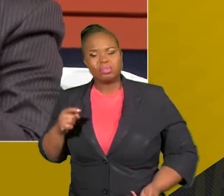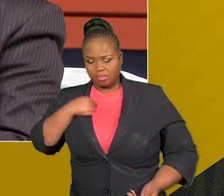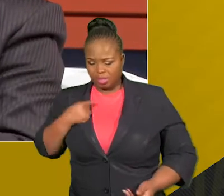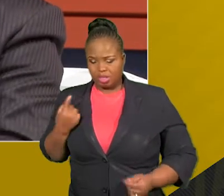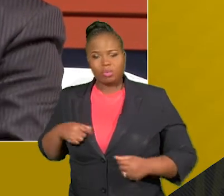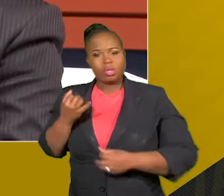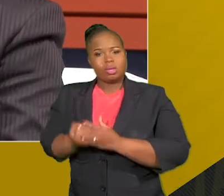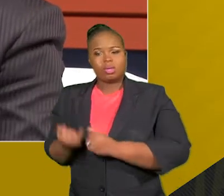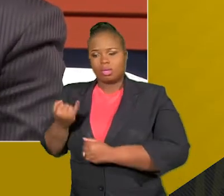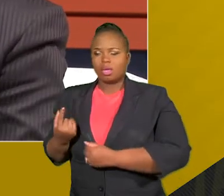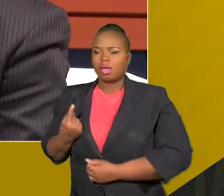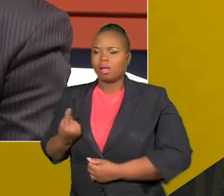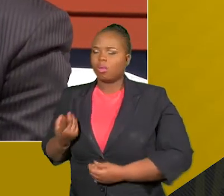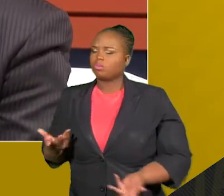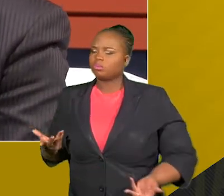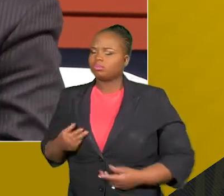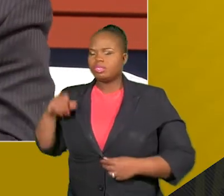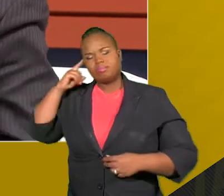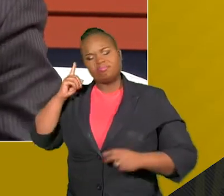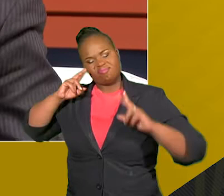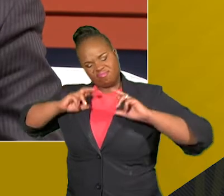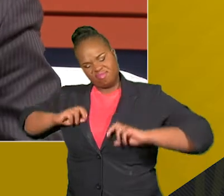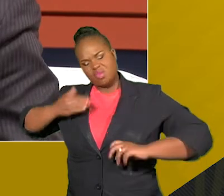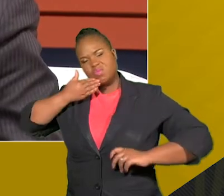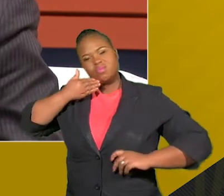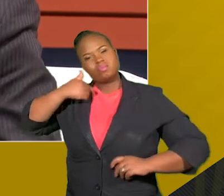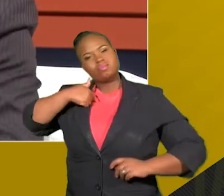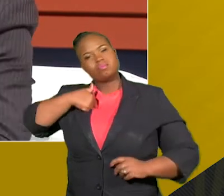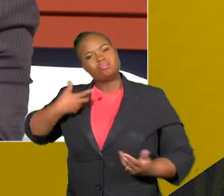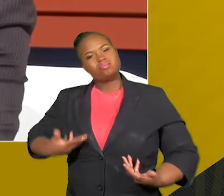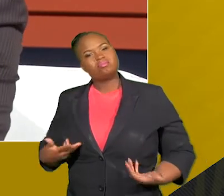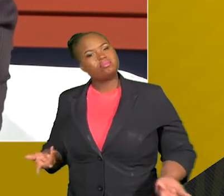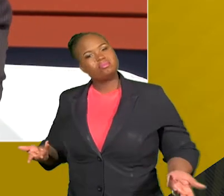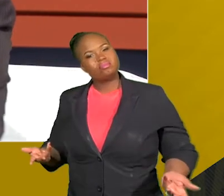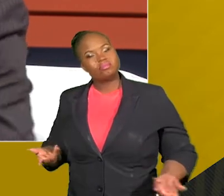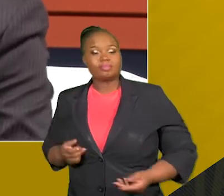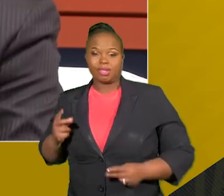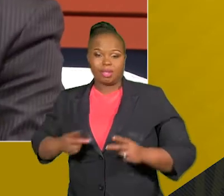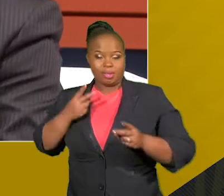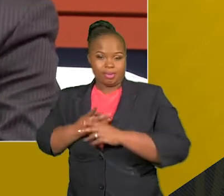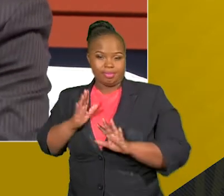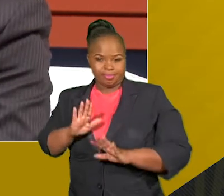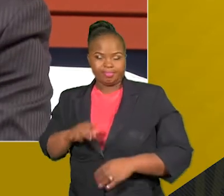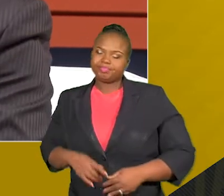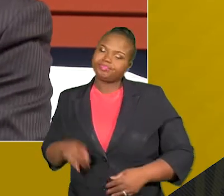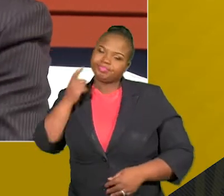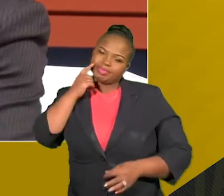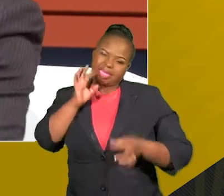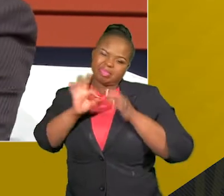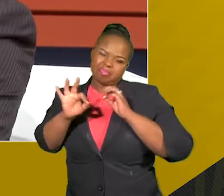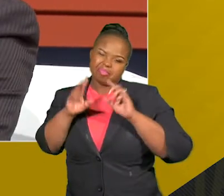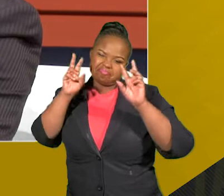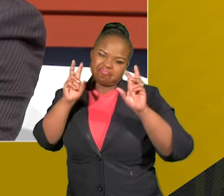wani kuduzigili wani, having a conversation with myself. Who do I say I am? Let's look at simple issues.